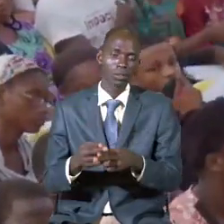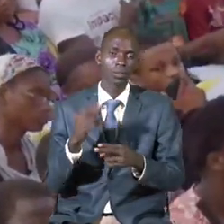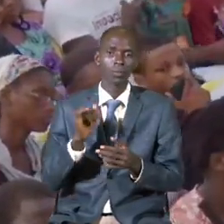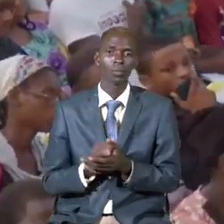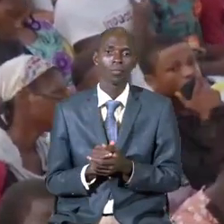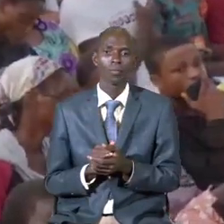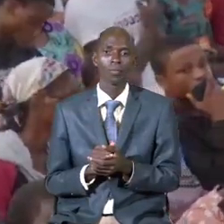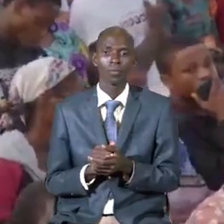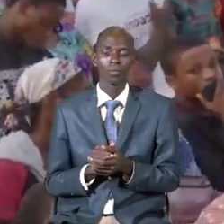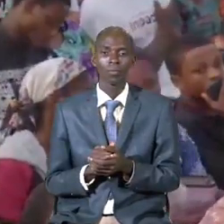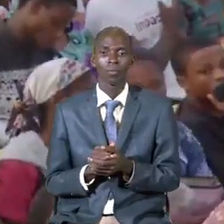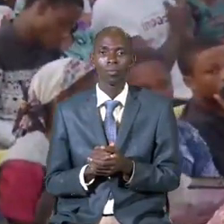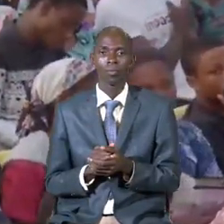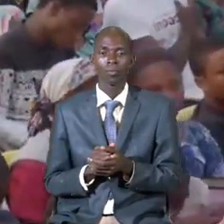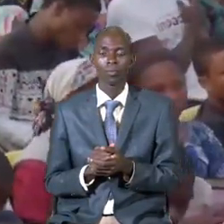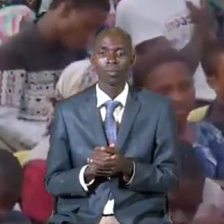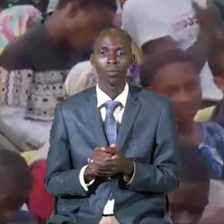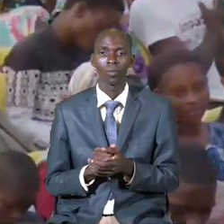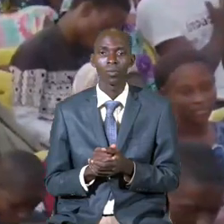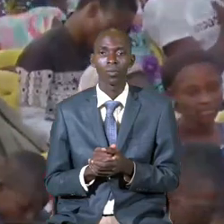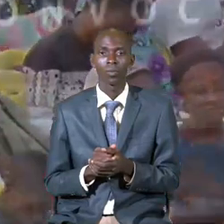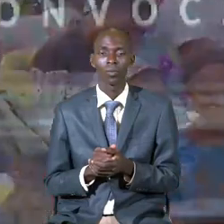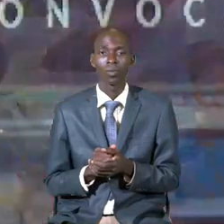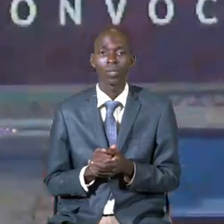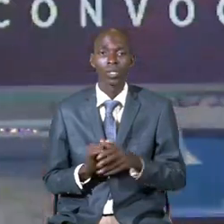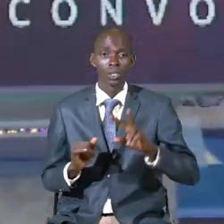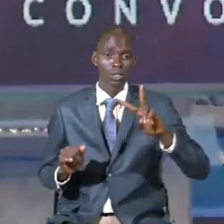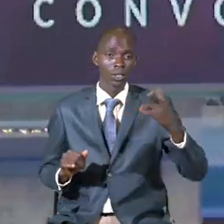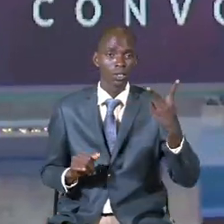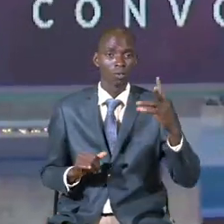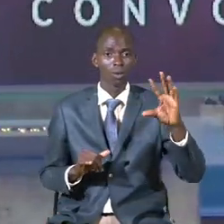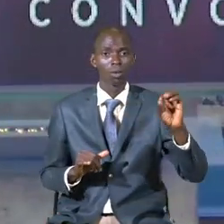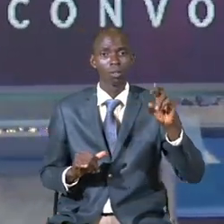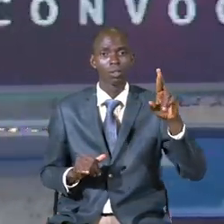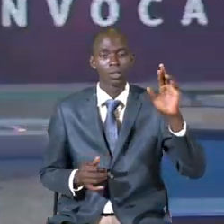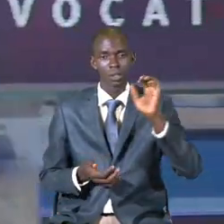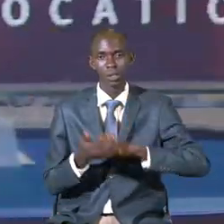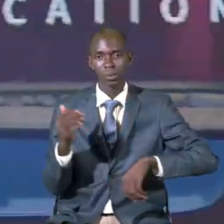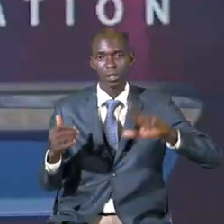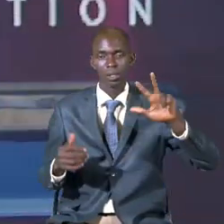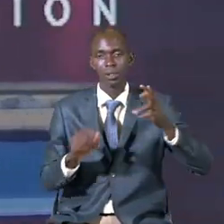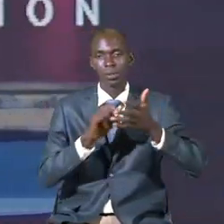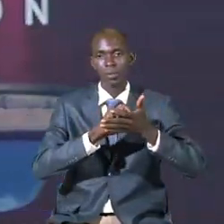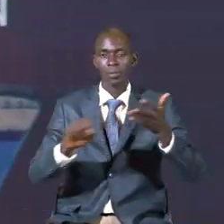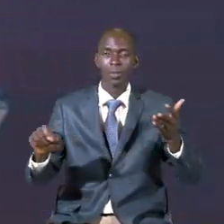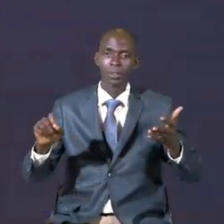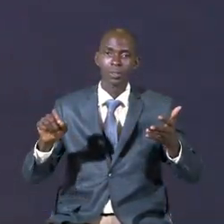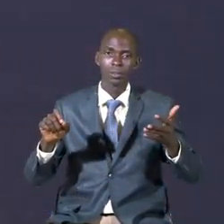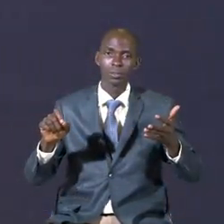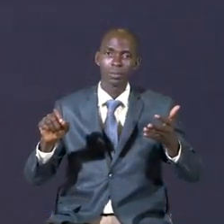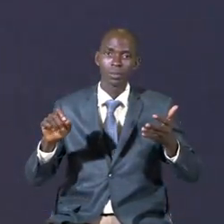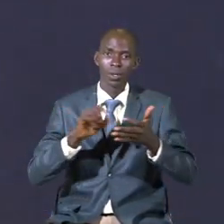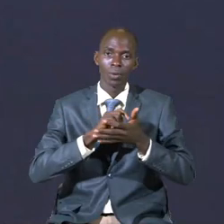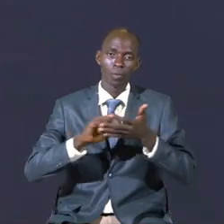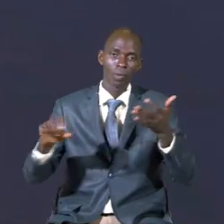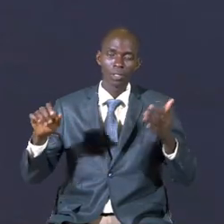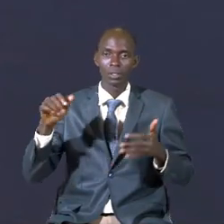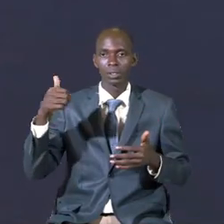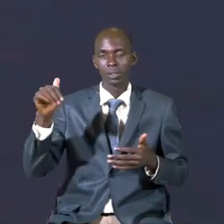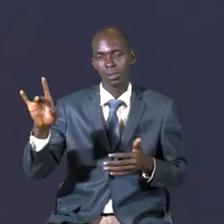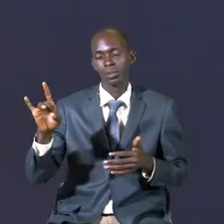peter second corinthians rather ii corinthians chapter three we're looking at verse 18